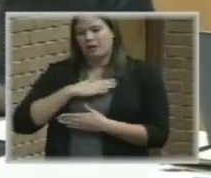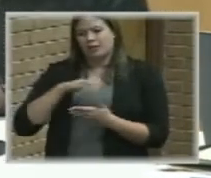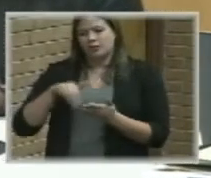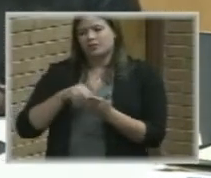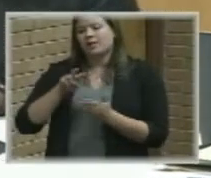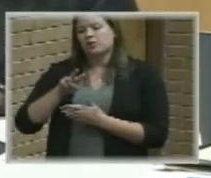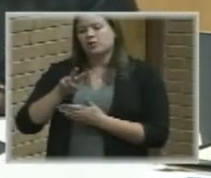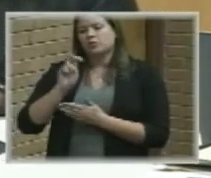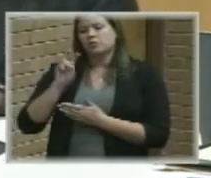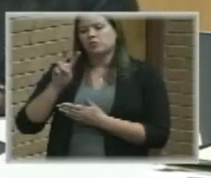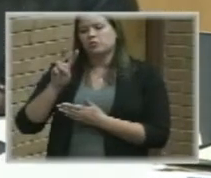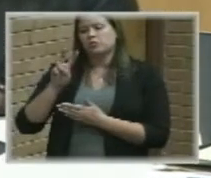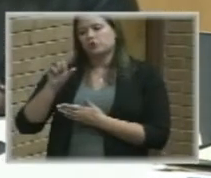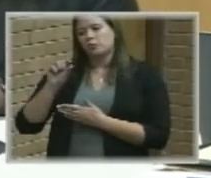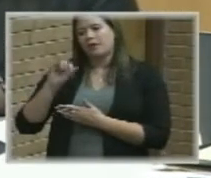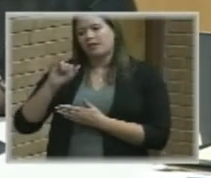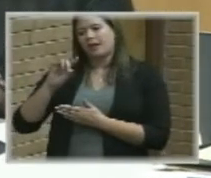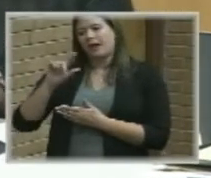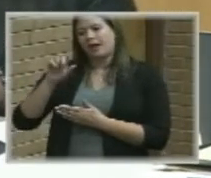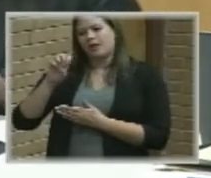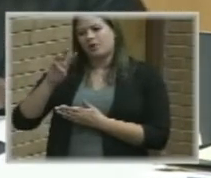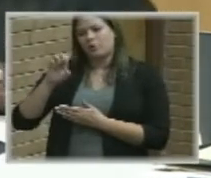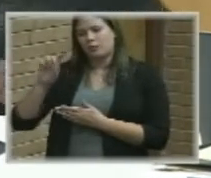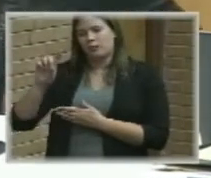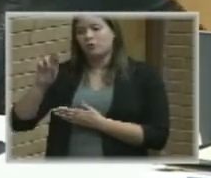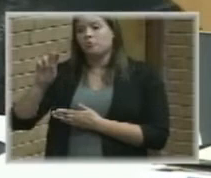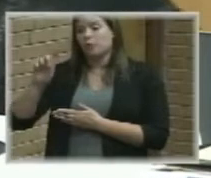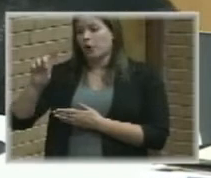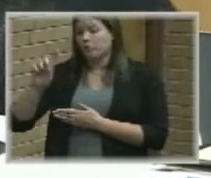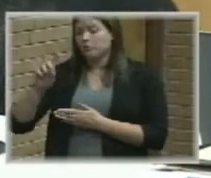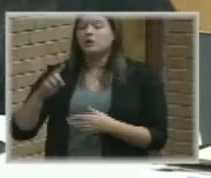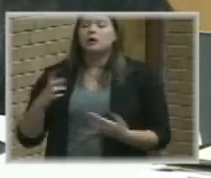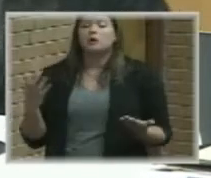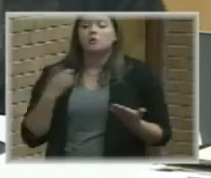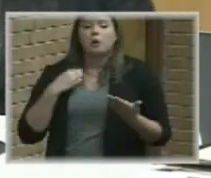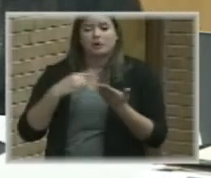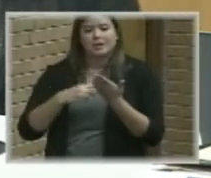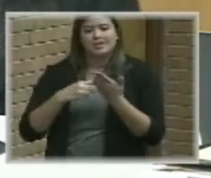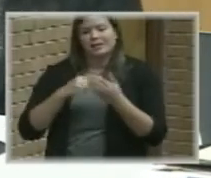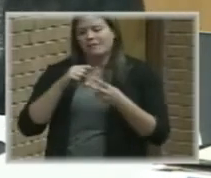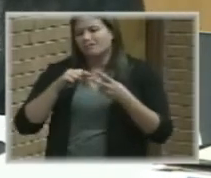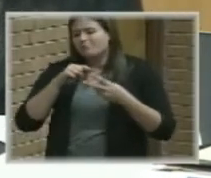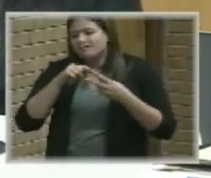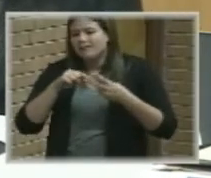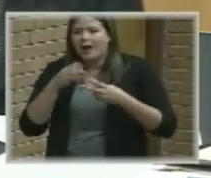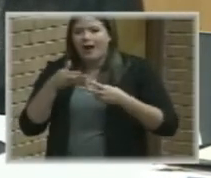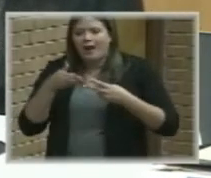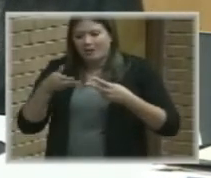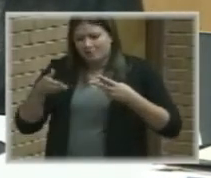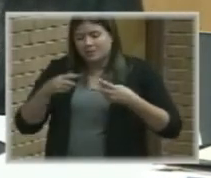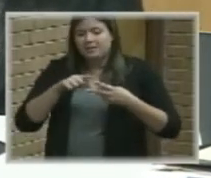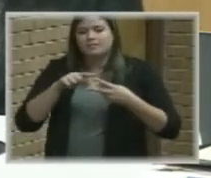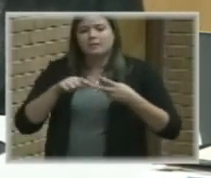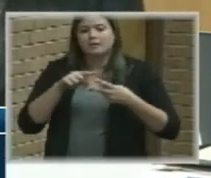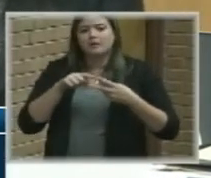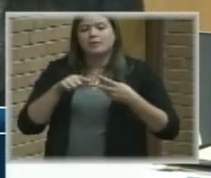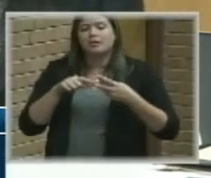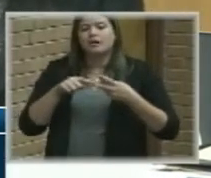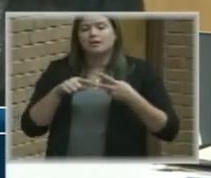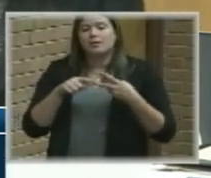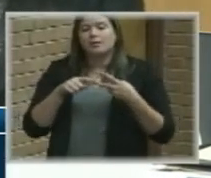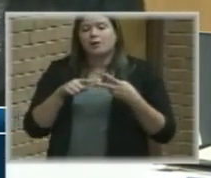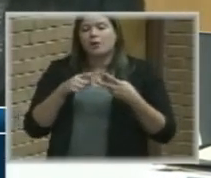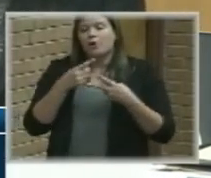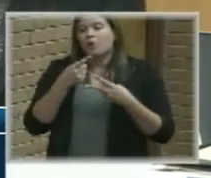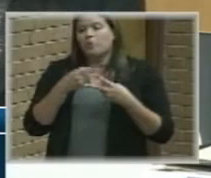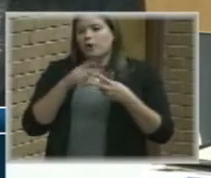Idlewood Road. Among the items we discussed were 2 items of communication, one from Barbara Bowerman regarding